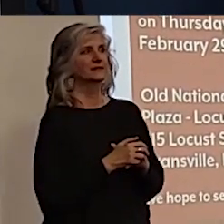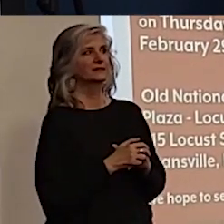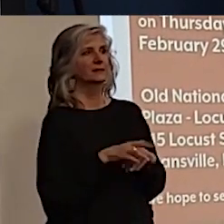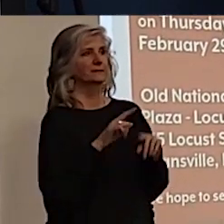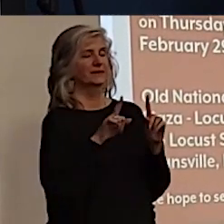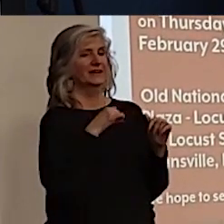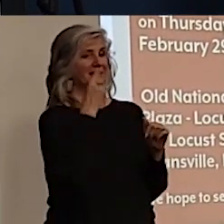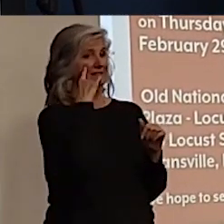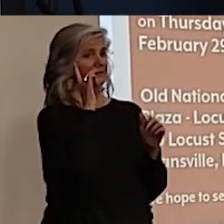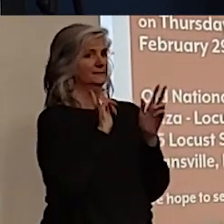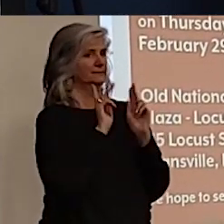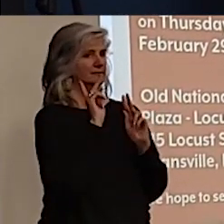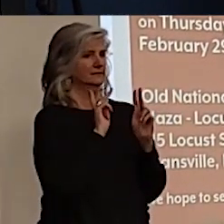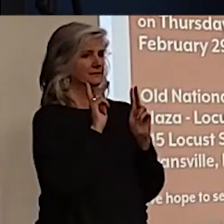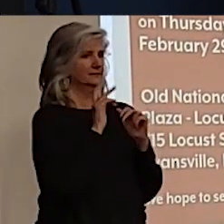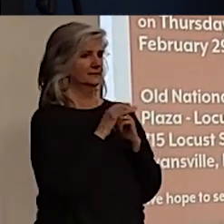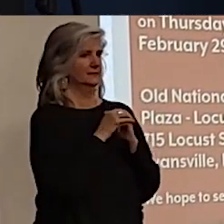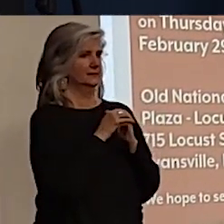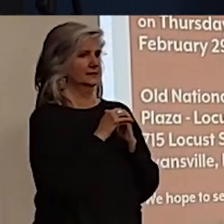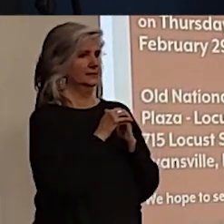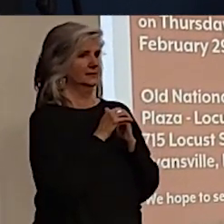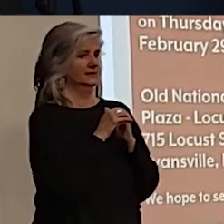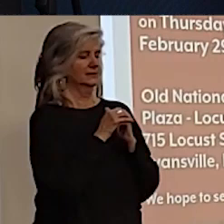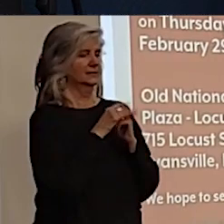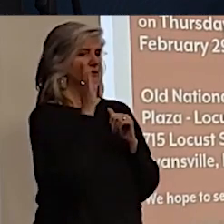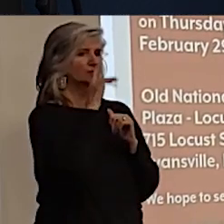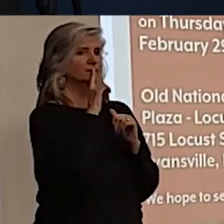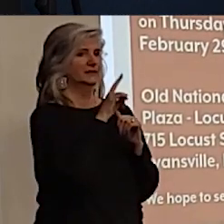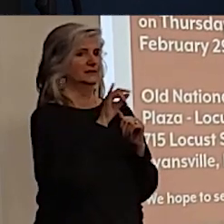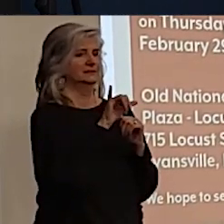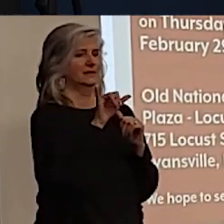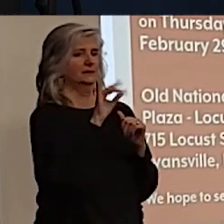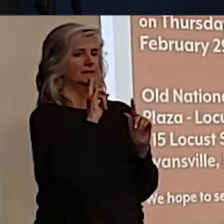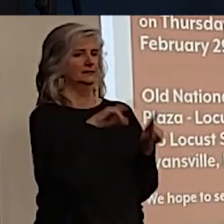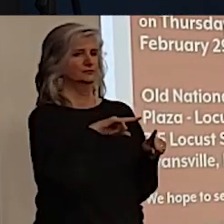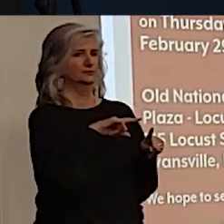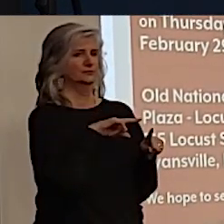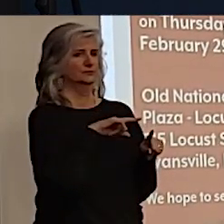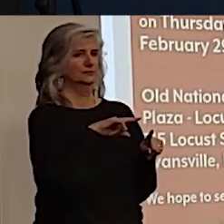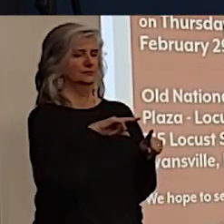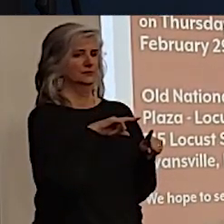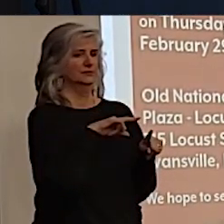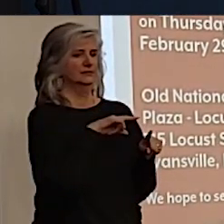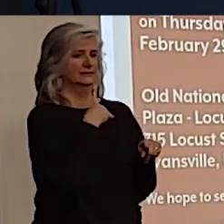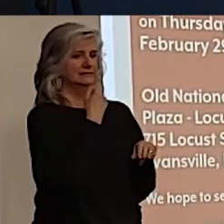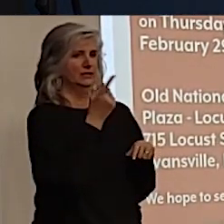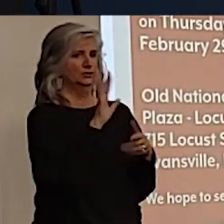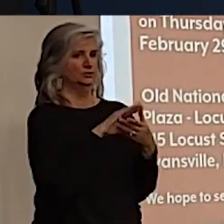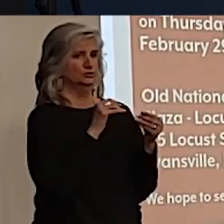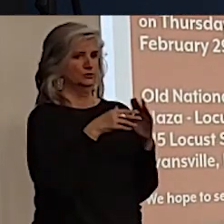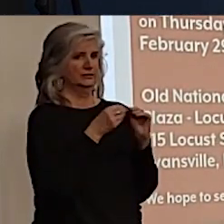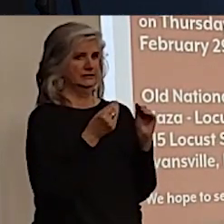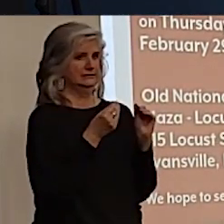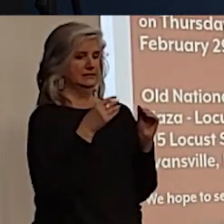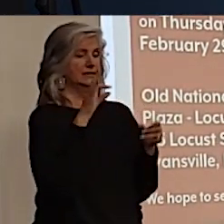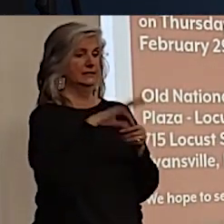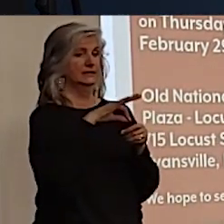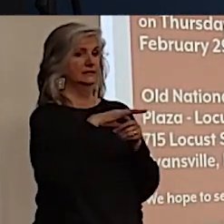But I think people, it'll be the same answer. It's telling your stories. Elected